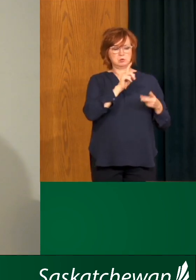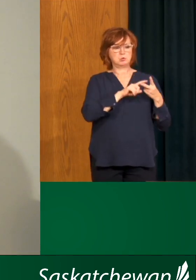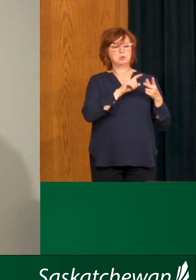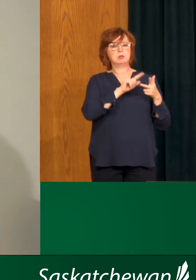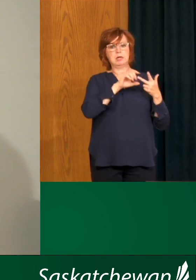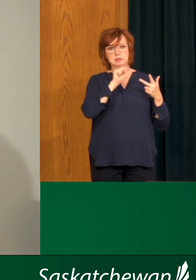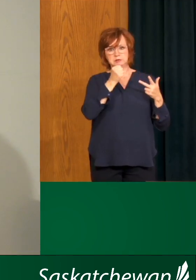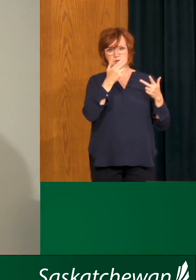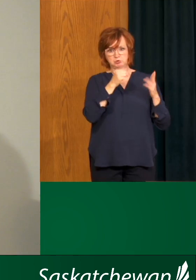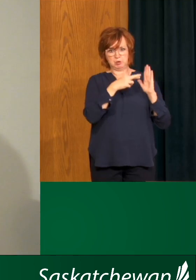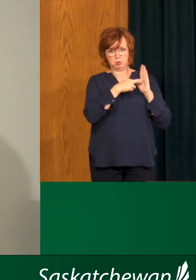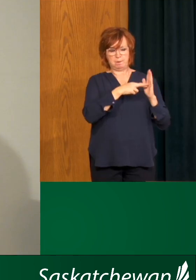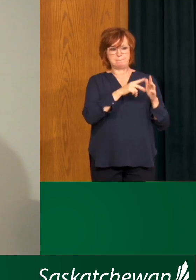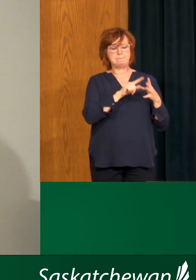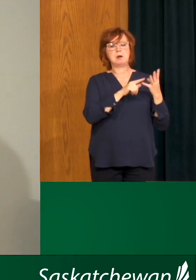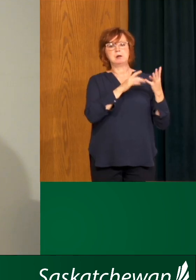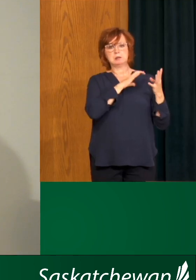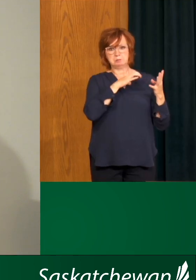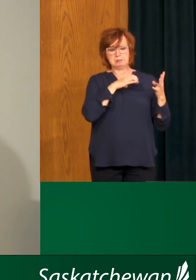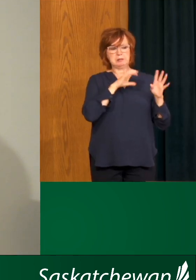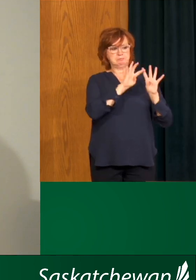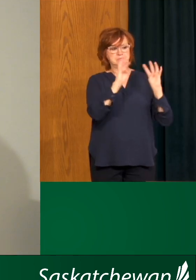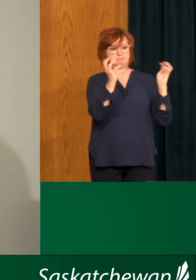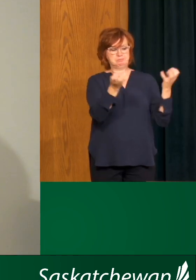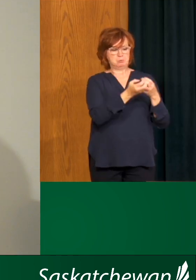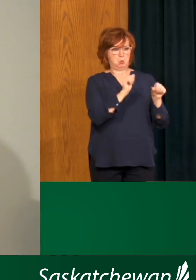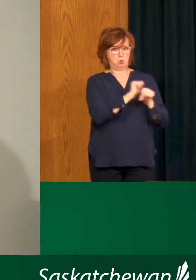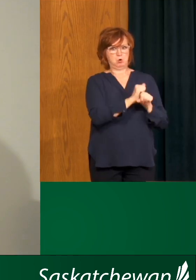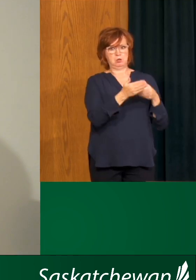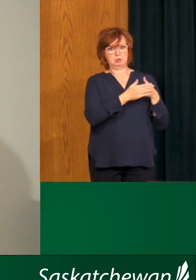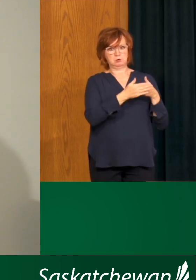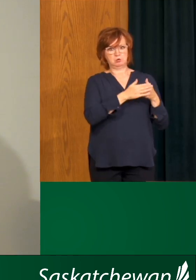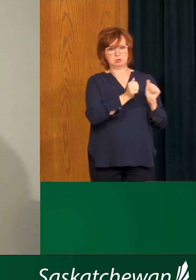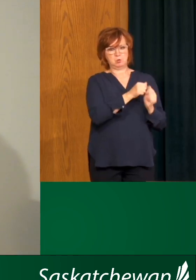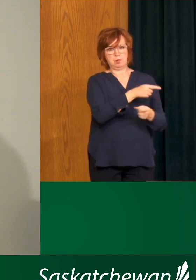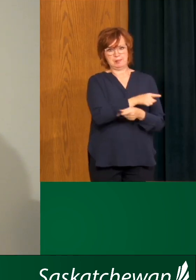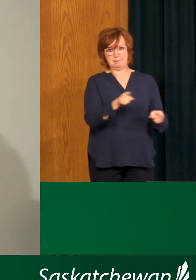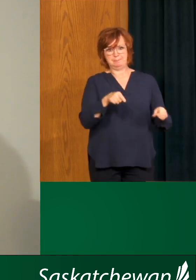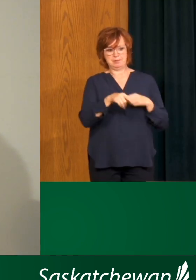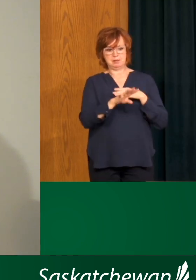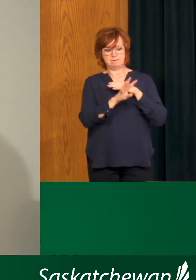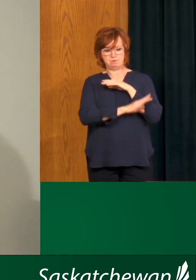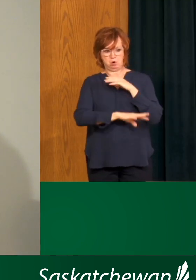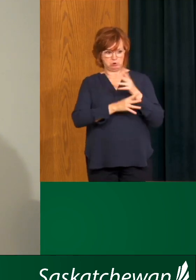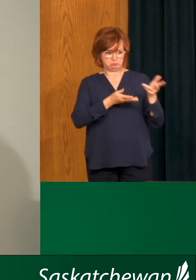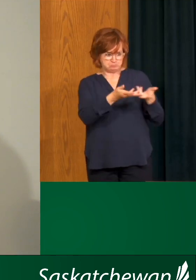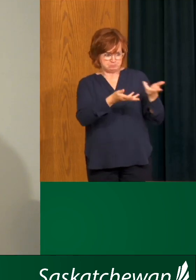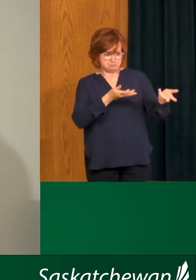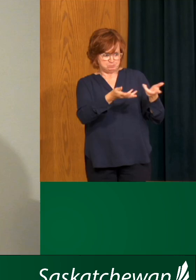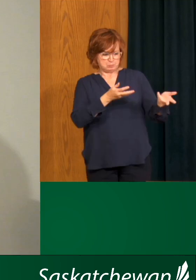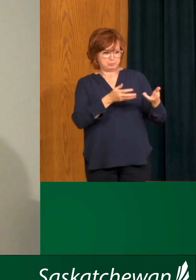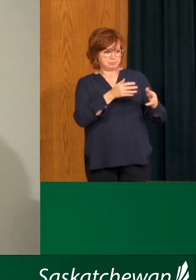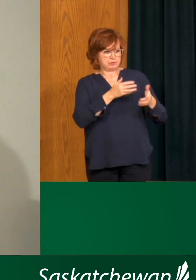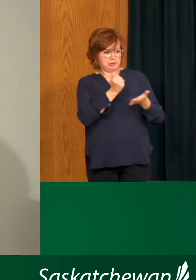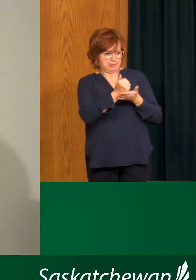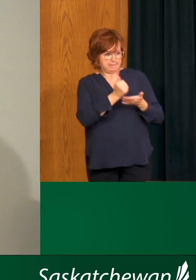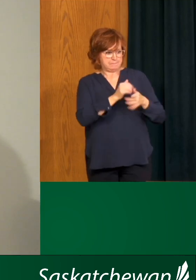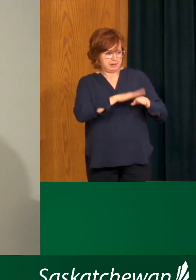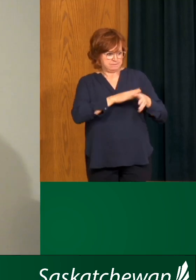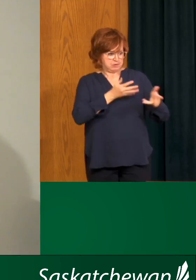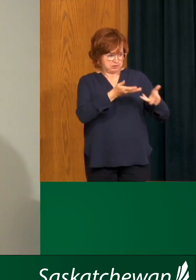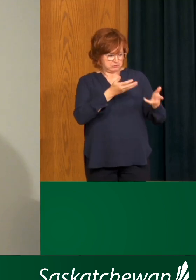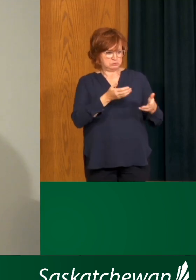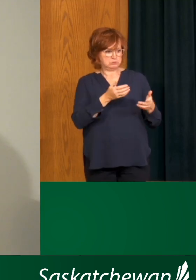Health Authority, with schools and school districts over the fall to advise if there's increase in